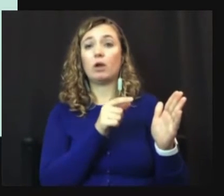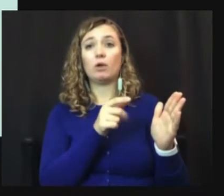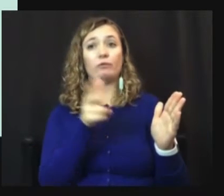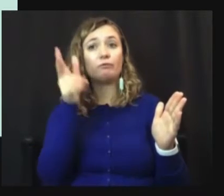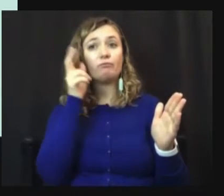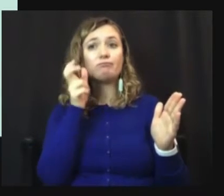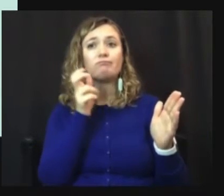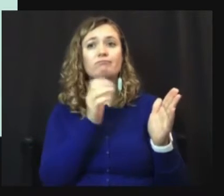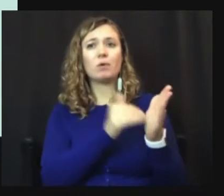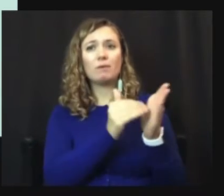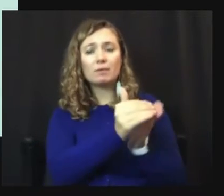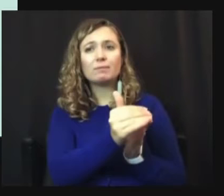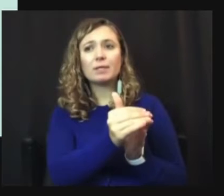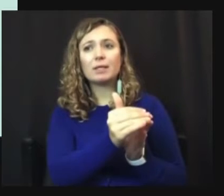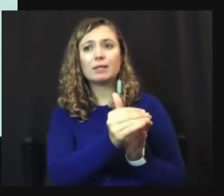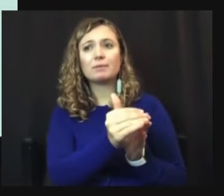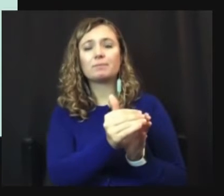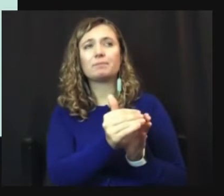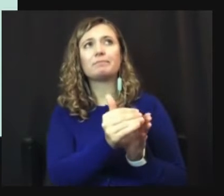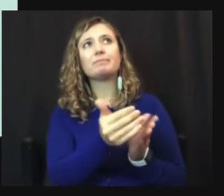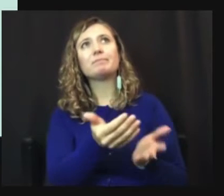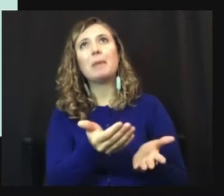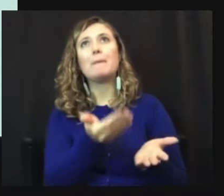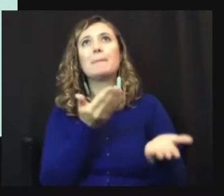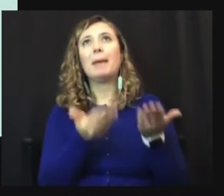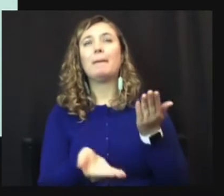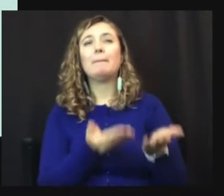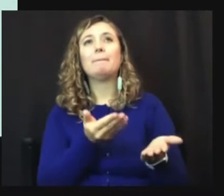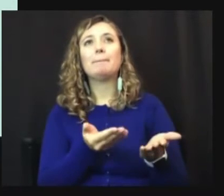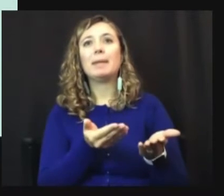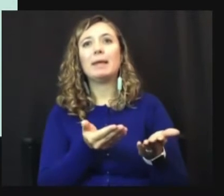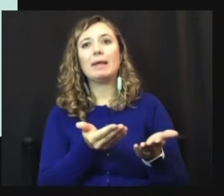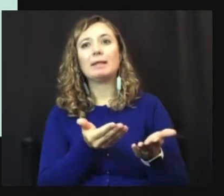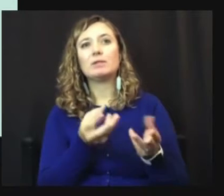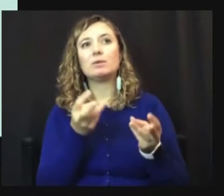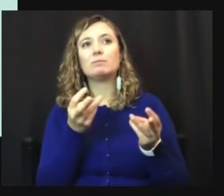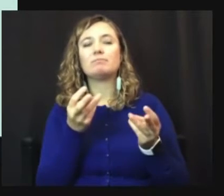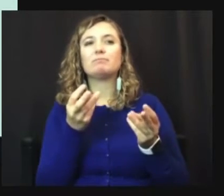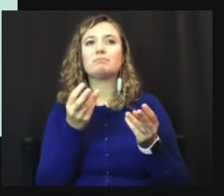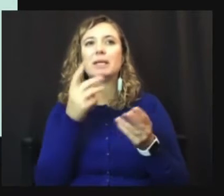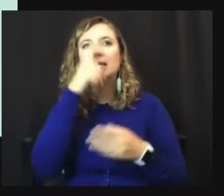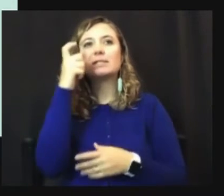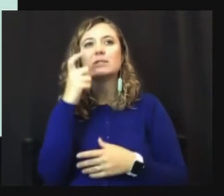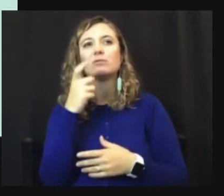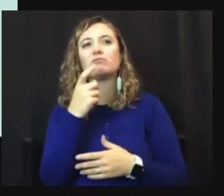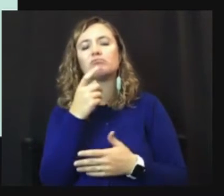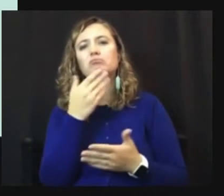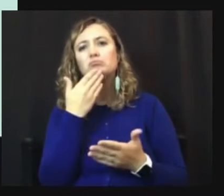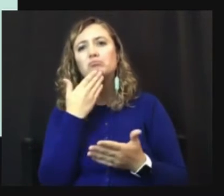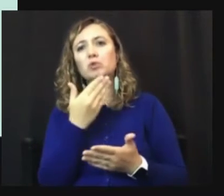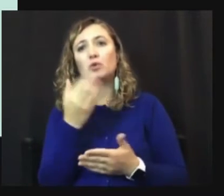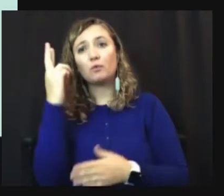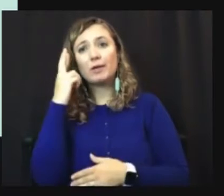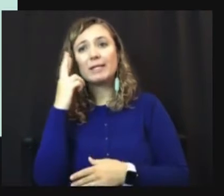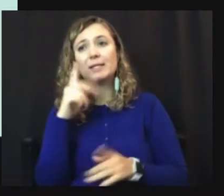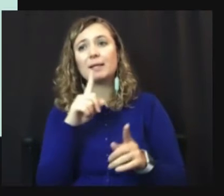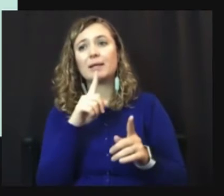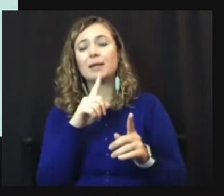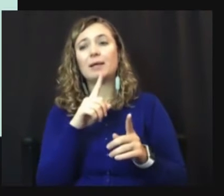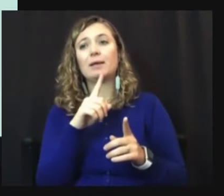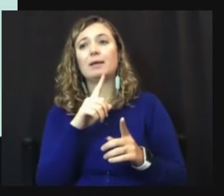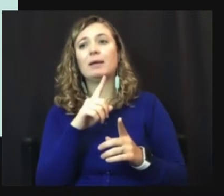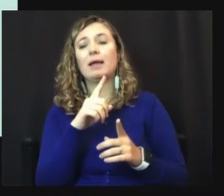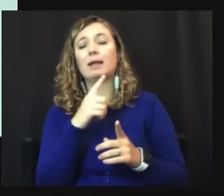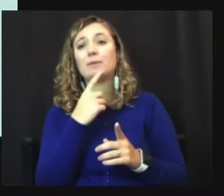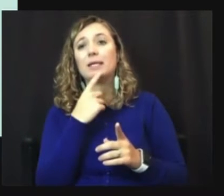do believe out of a place of good intent, is I want autistics to make friends. And we